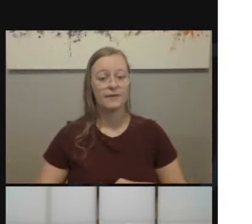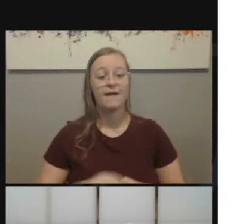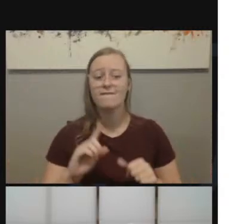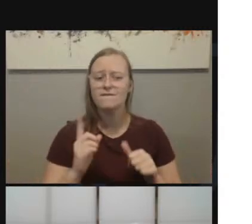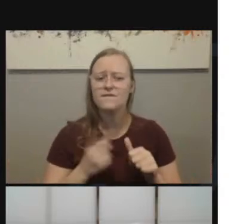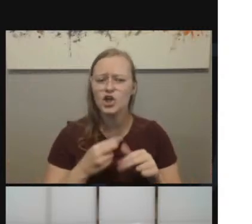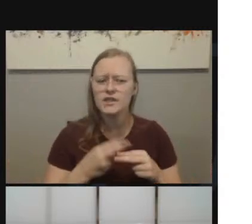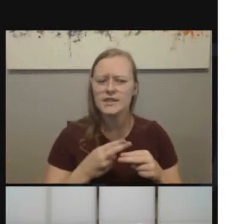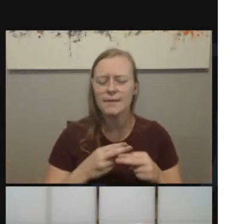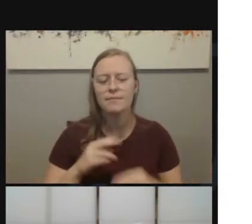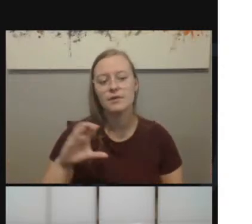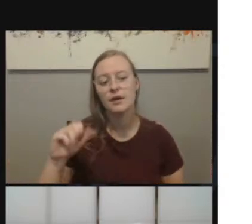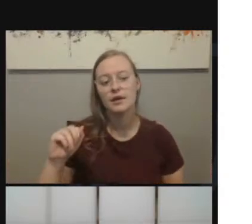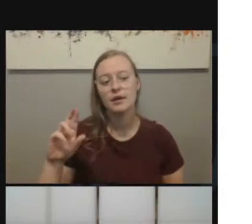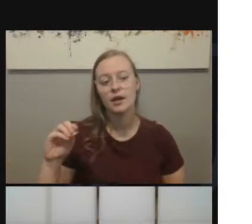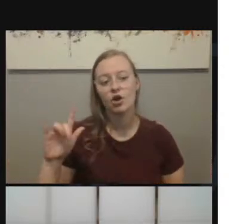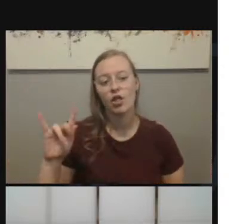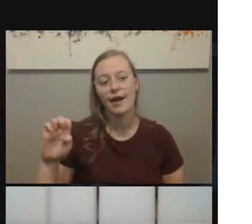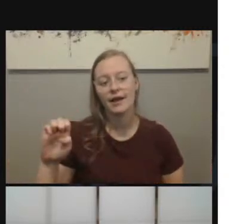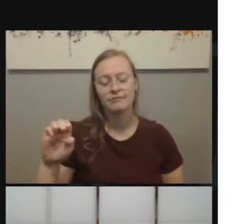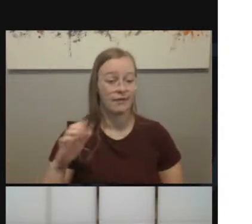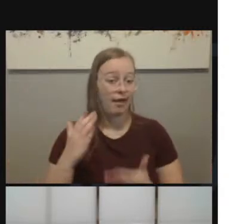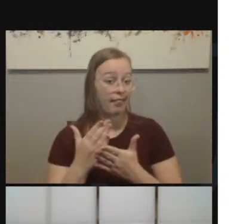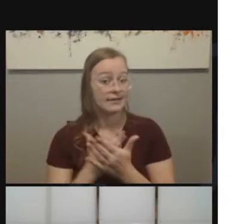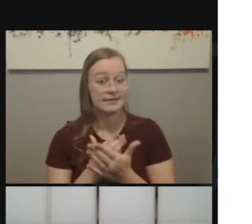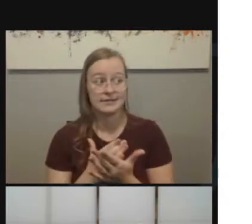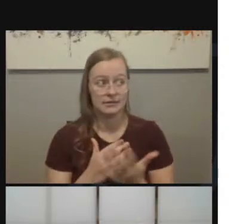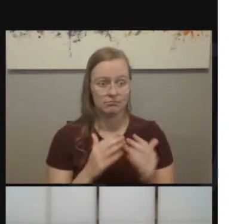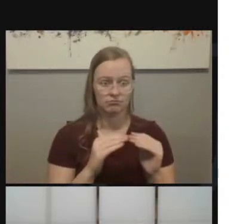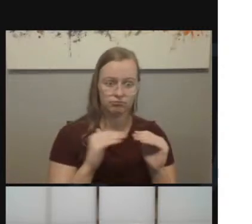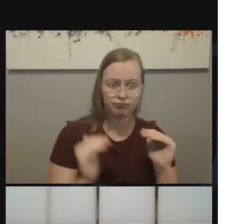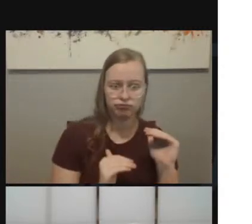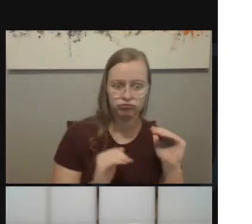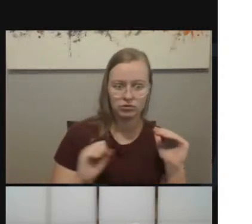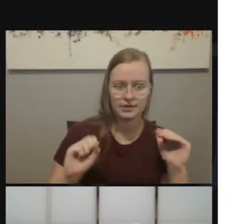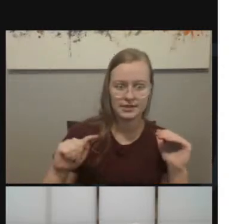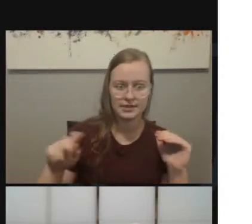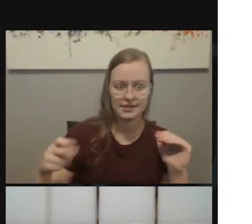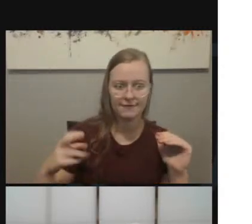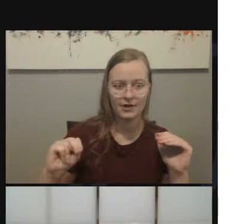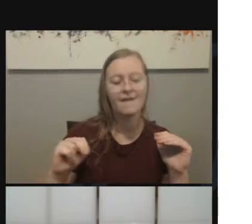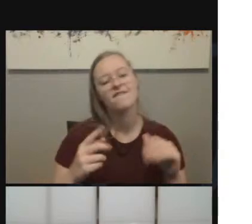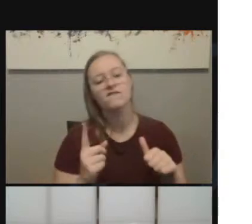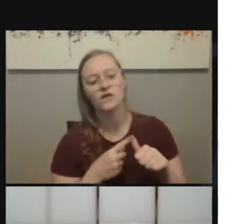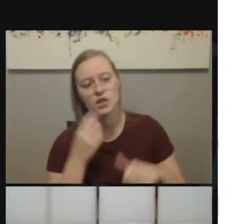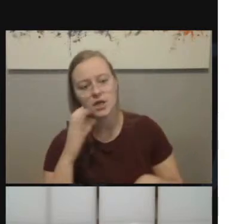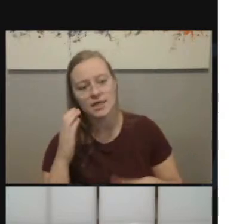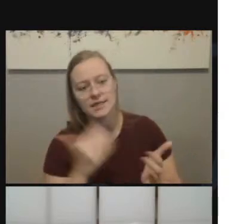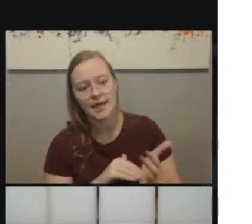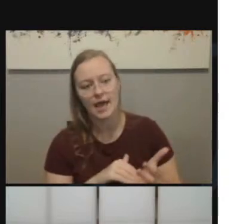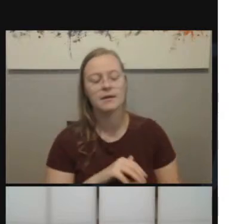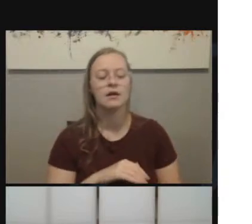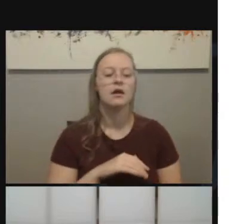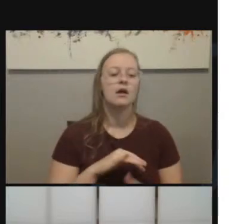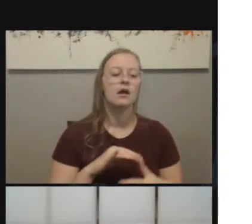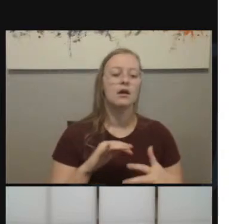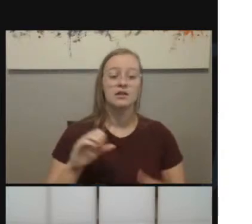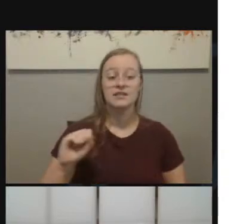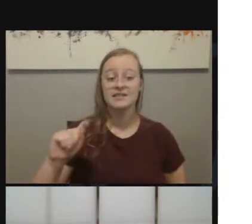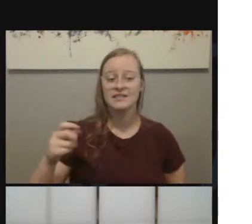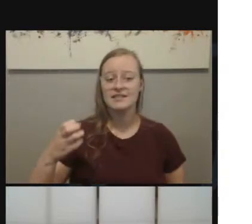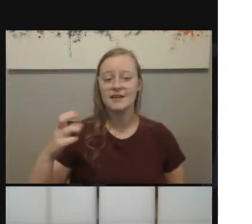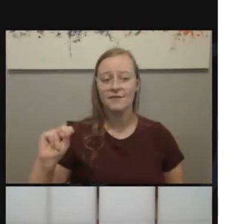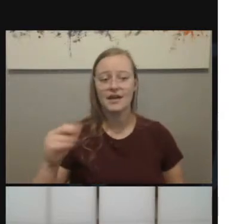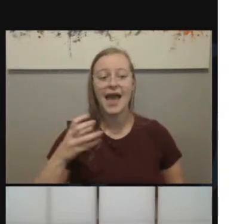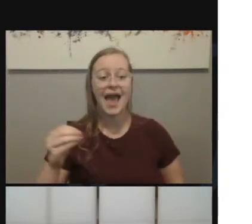name, Caroline, who is listed almost right below Stephen, they were first cousins. Stephen and